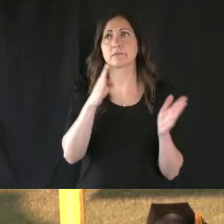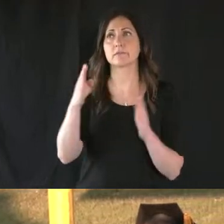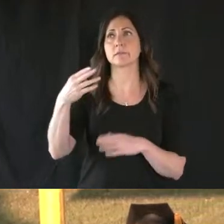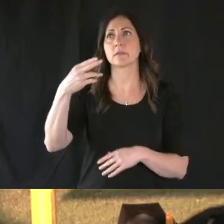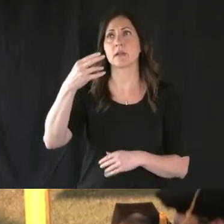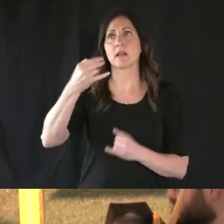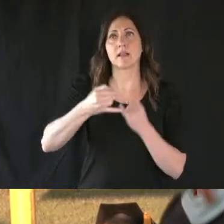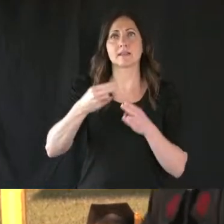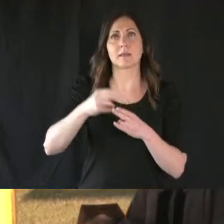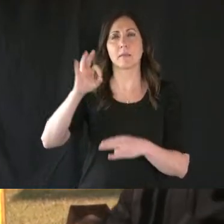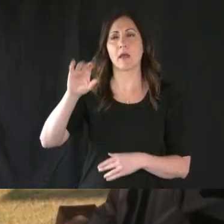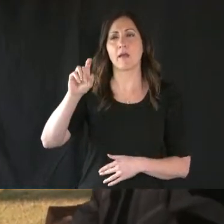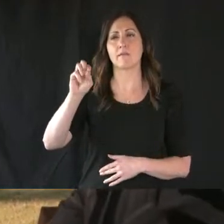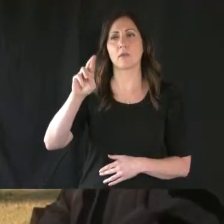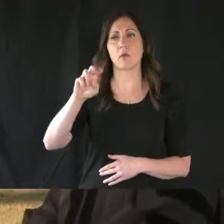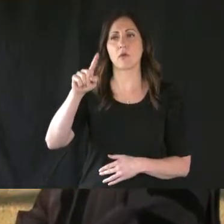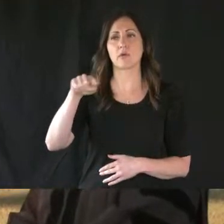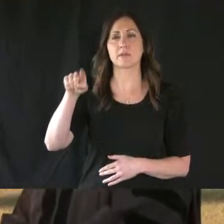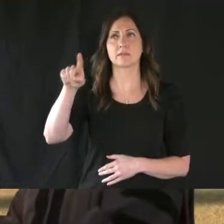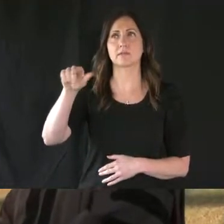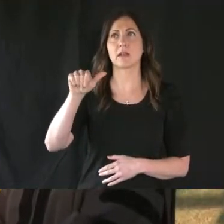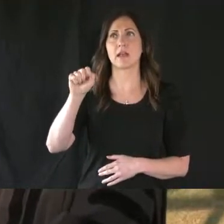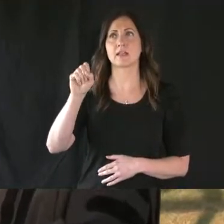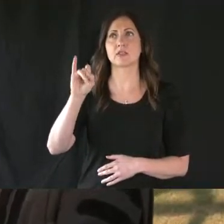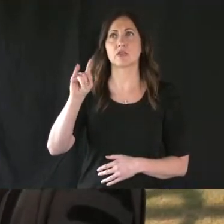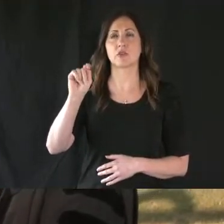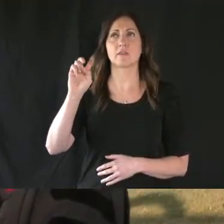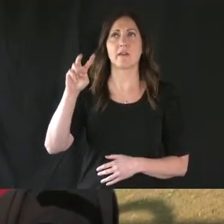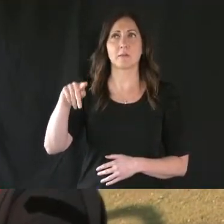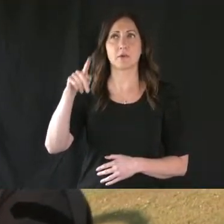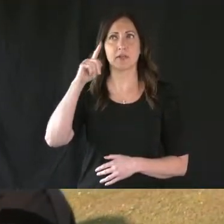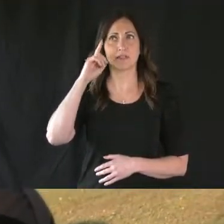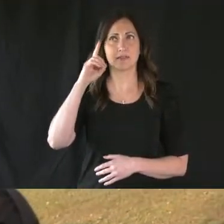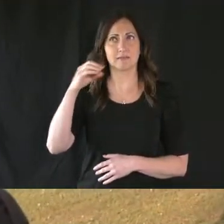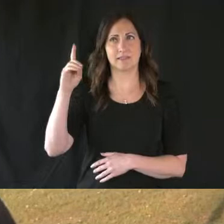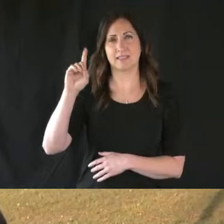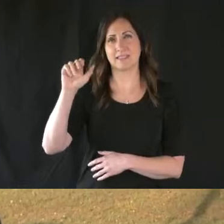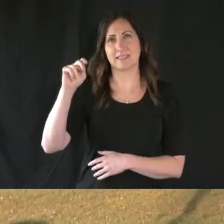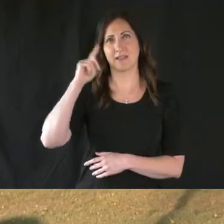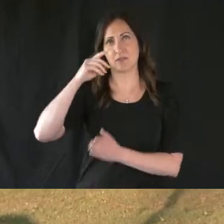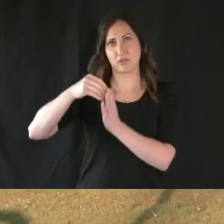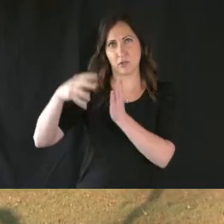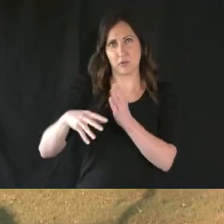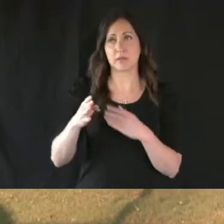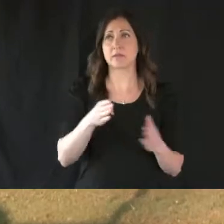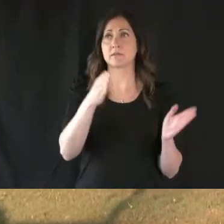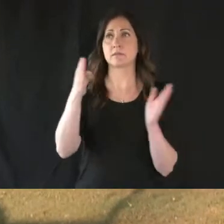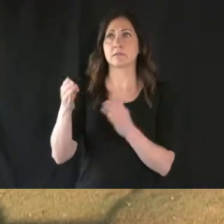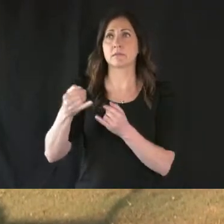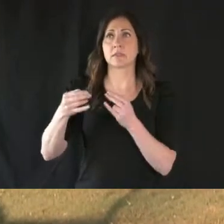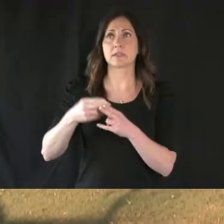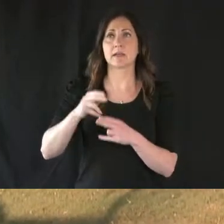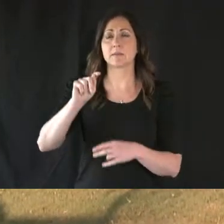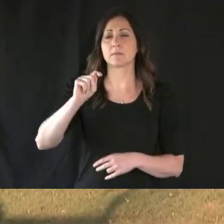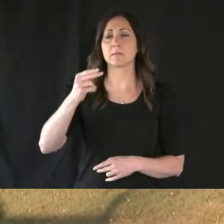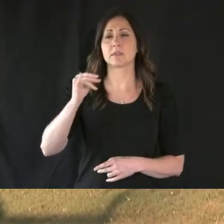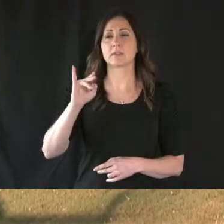Flores, Associate Vice President and Dean of Students. Dr. Tulissa